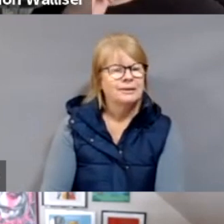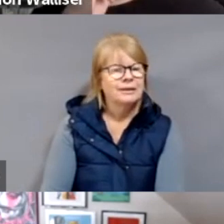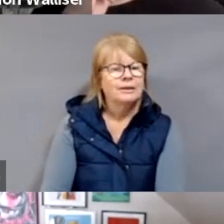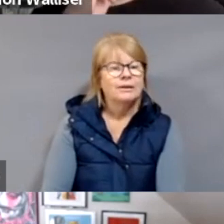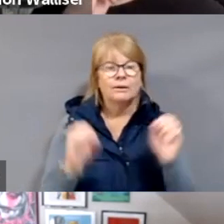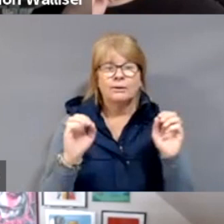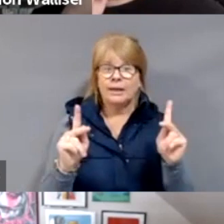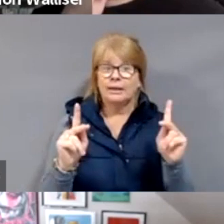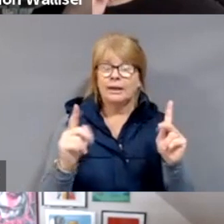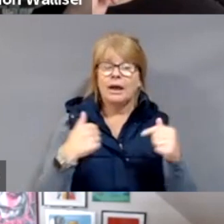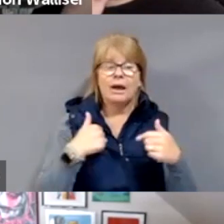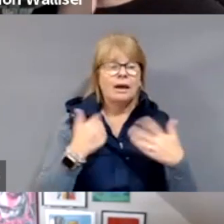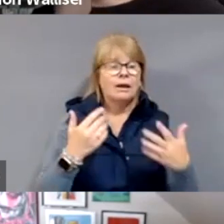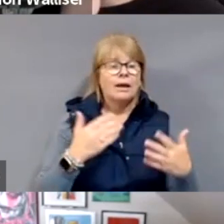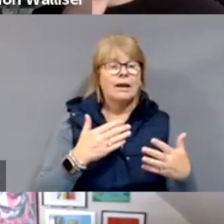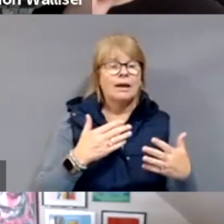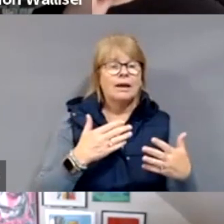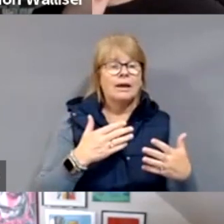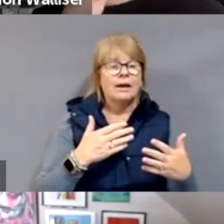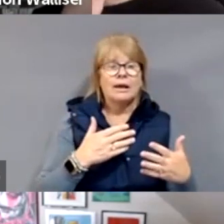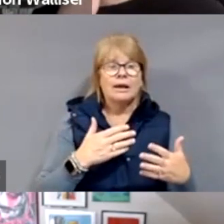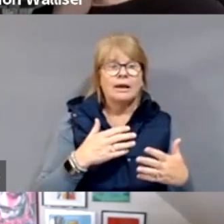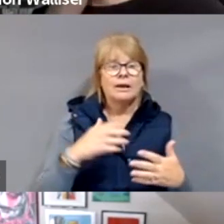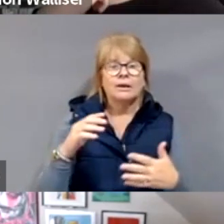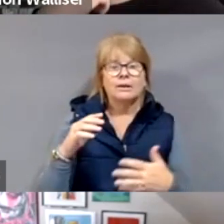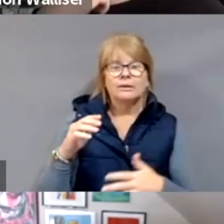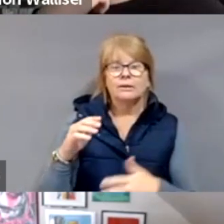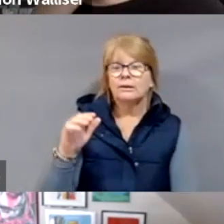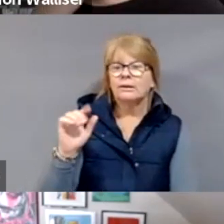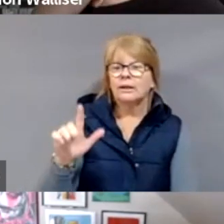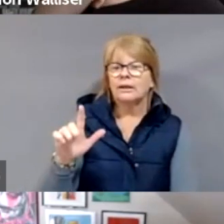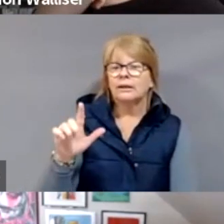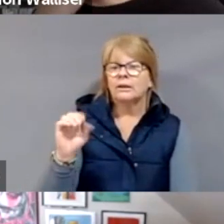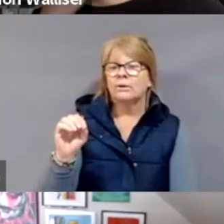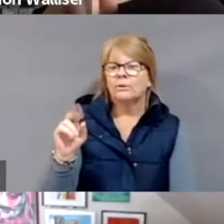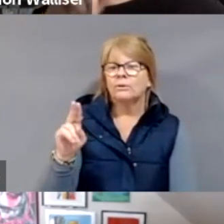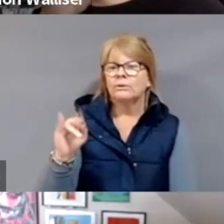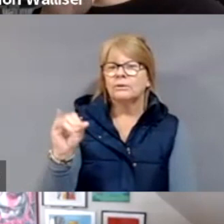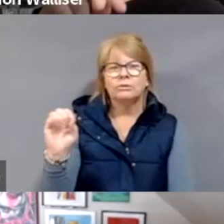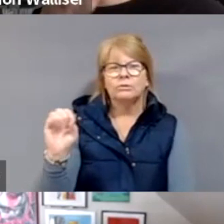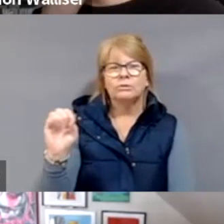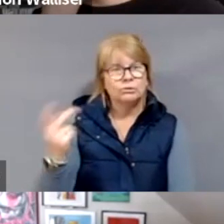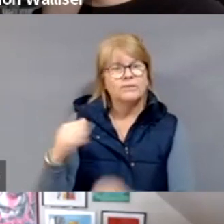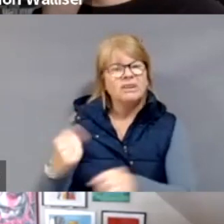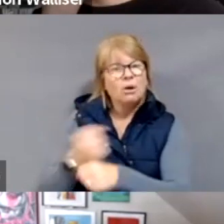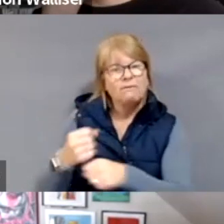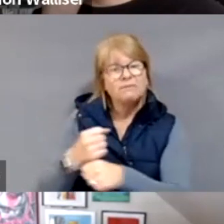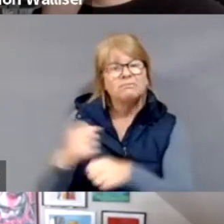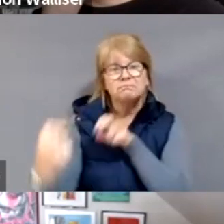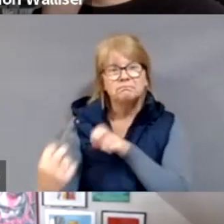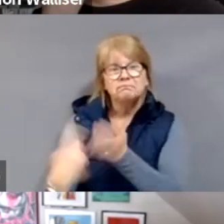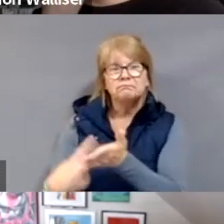Great. Well, I'd be happy, Louise, to have coffee with you and talk about co-pros. You have a question, Jane? I just saw you on mute as